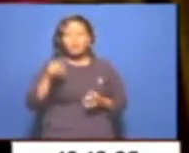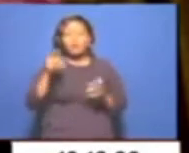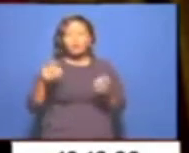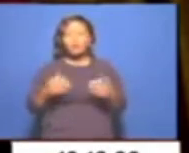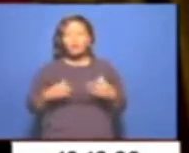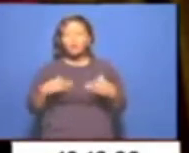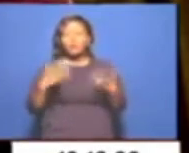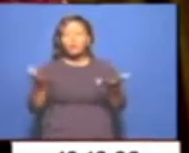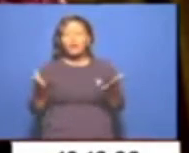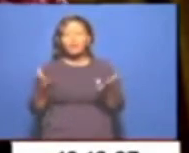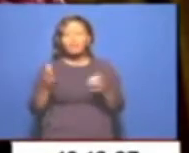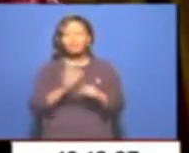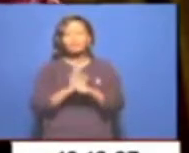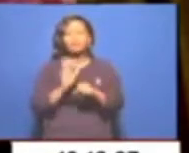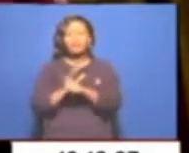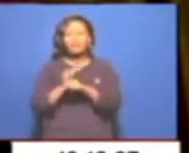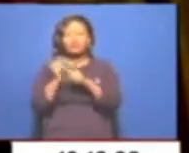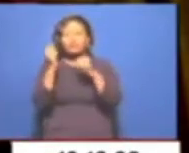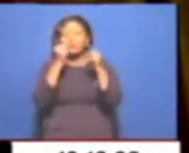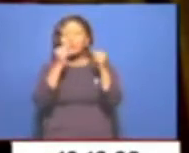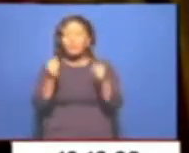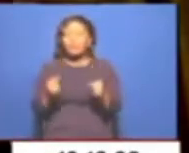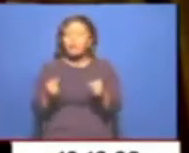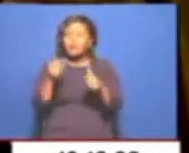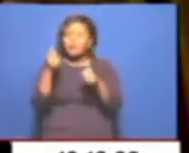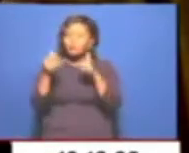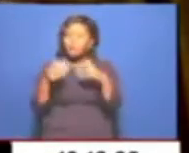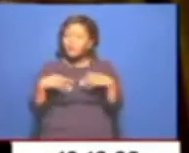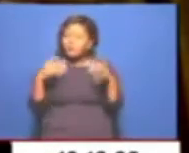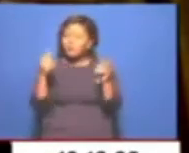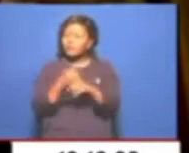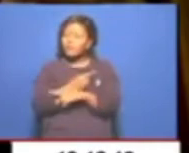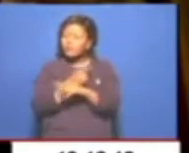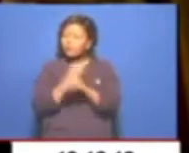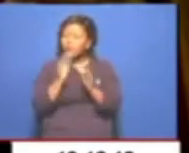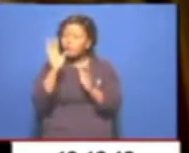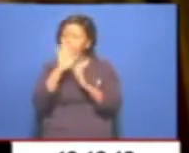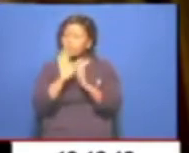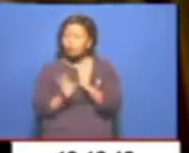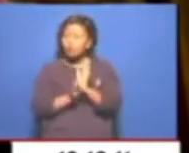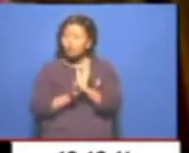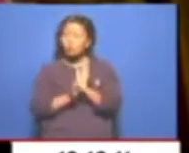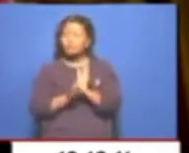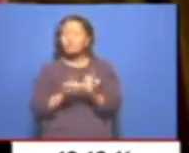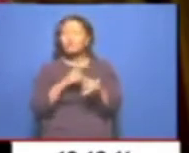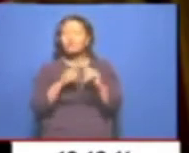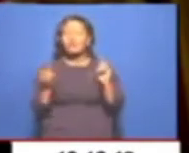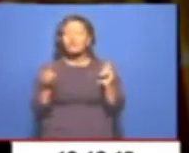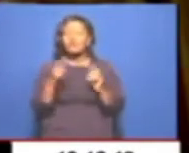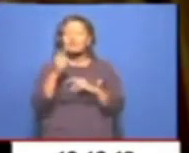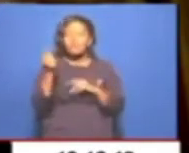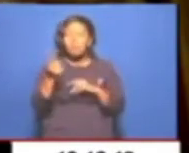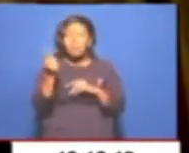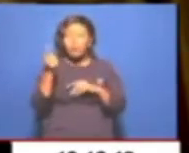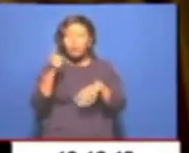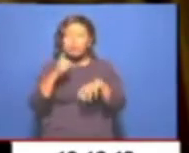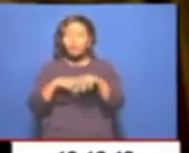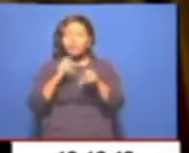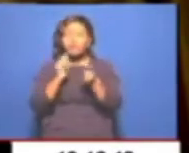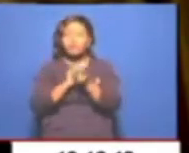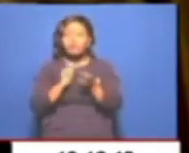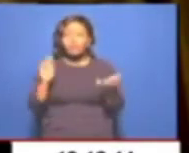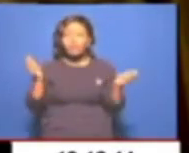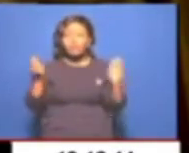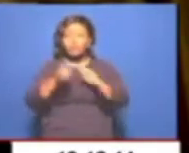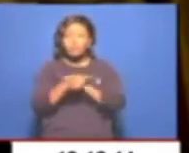our sovereign power in a manner different to this Constitution, but only when we change Article 1, Clause 1.